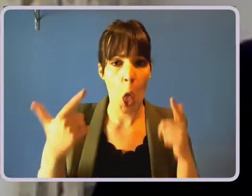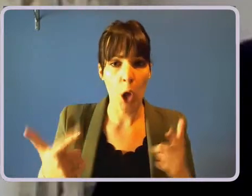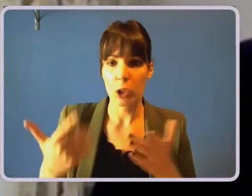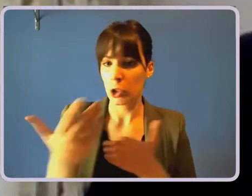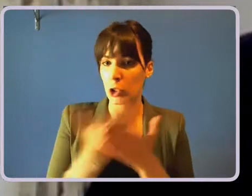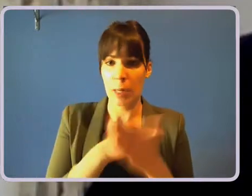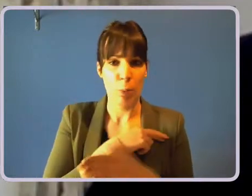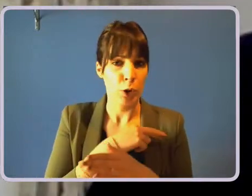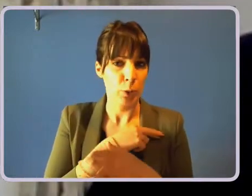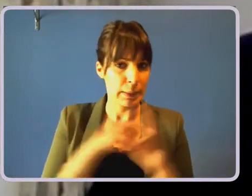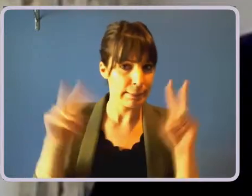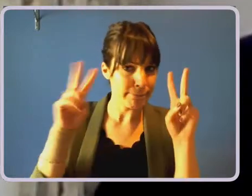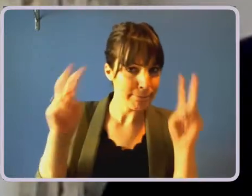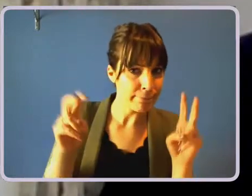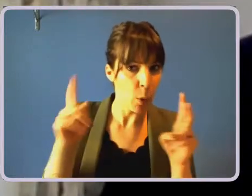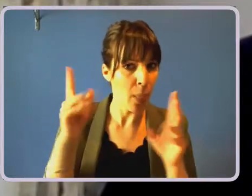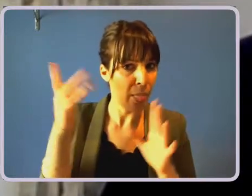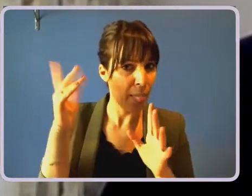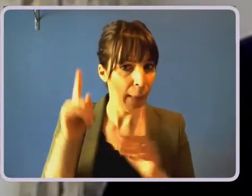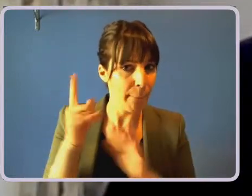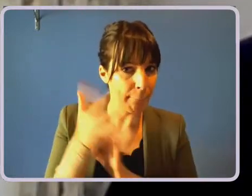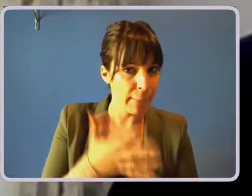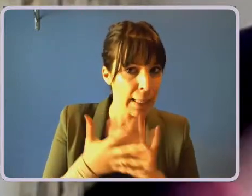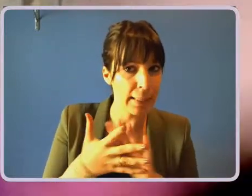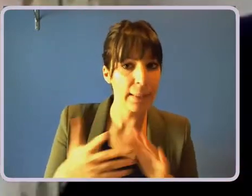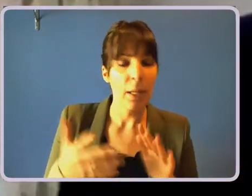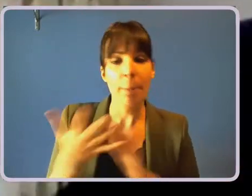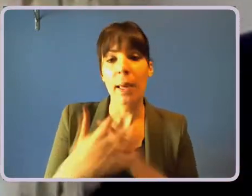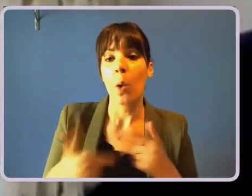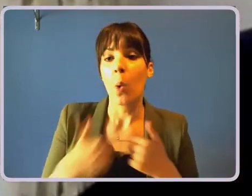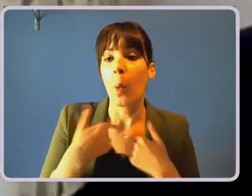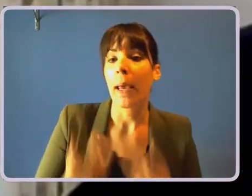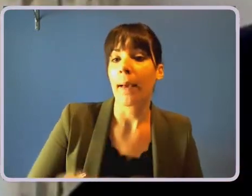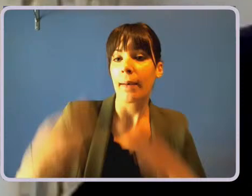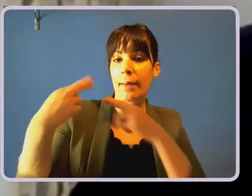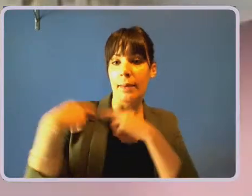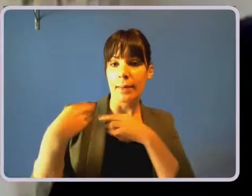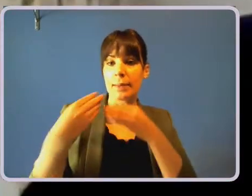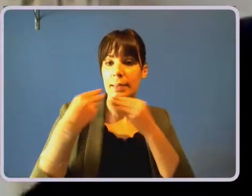some of it and take on board some of the responsibility, but we need the community